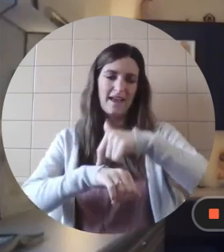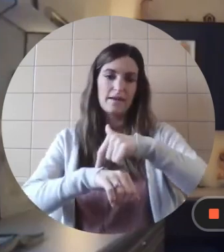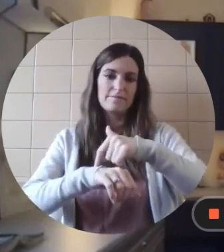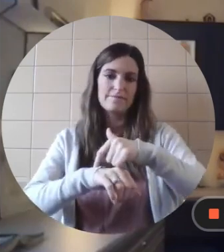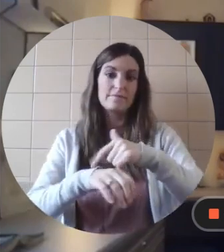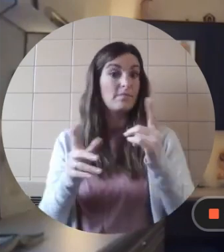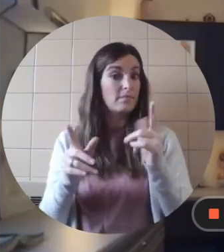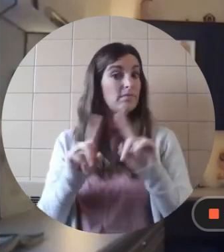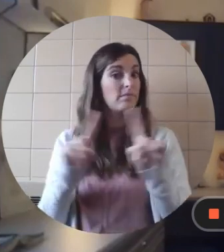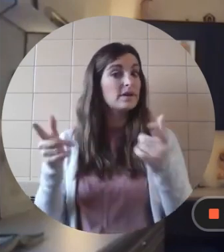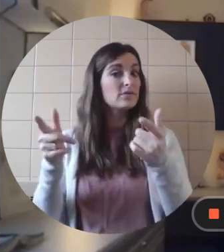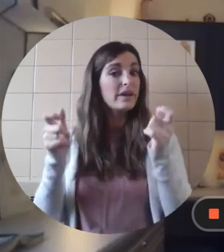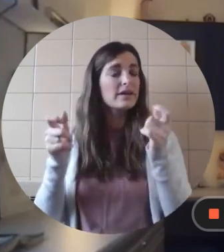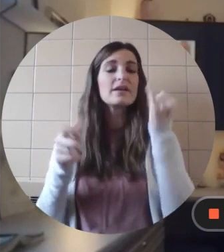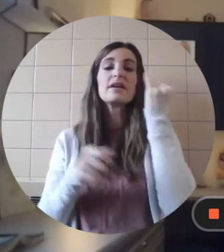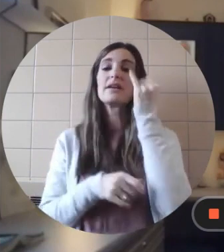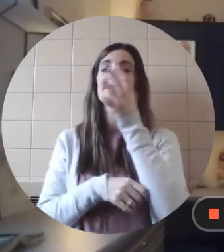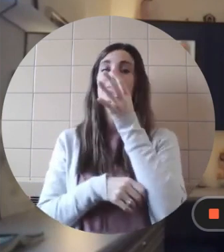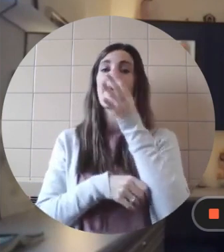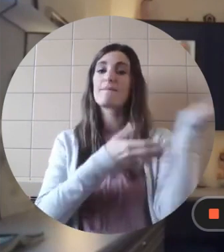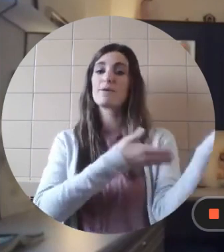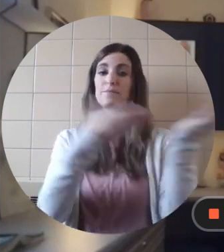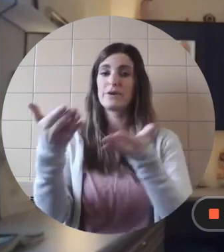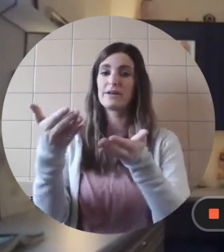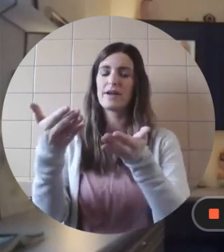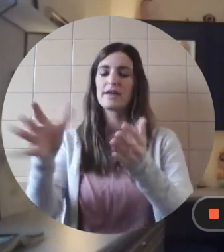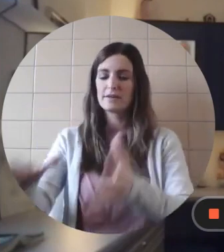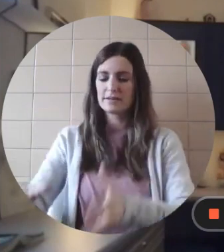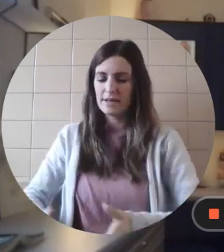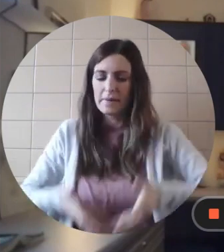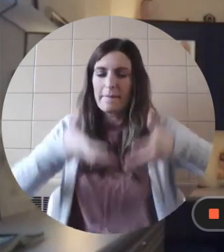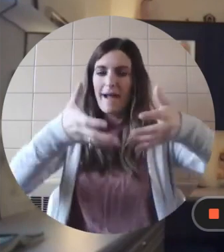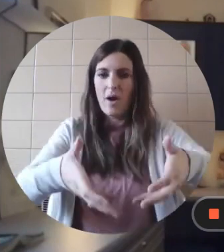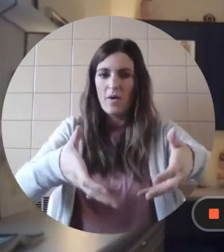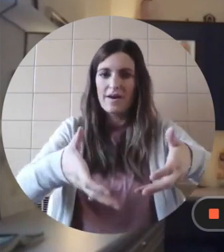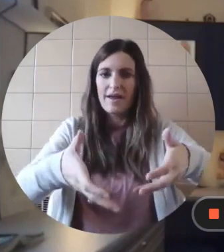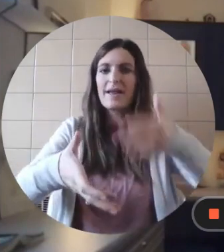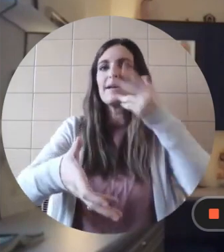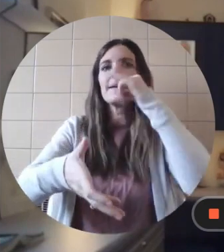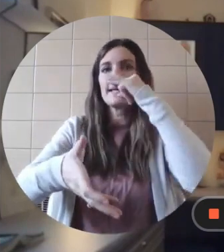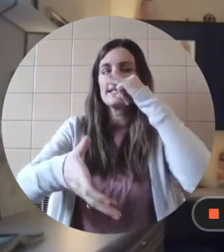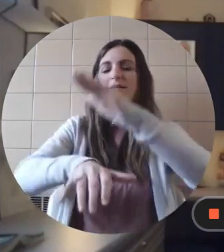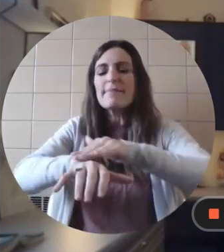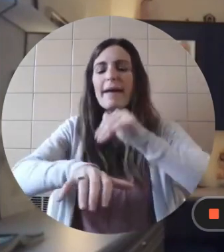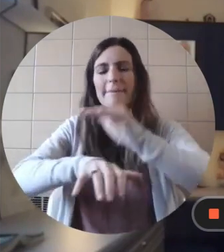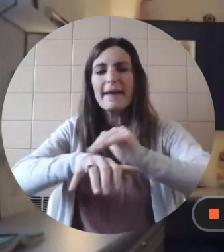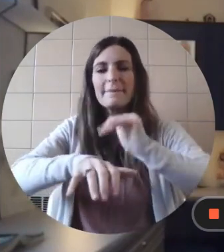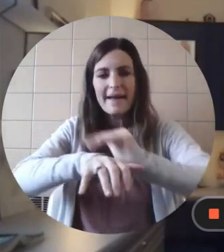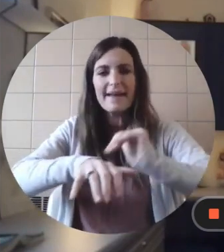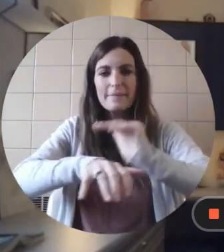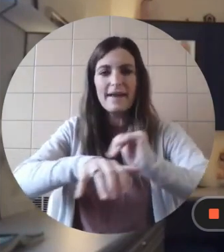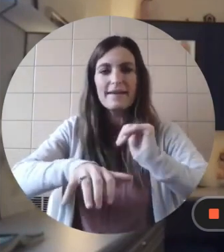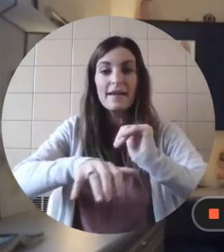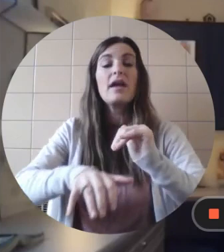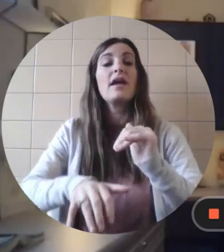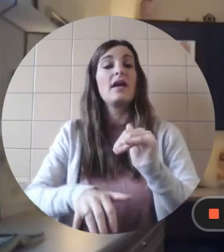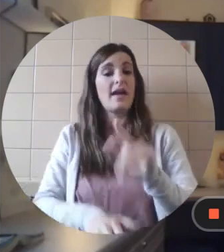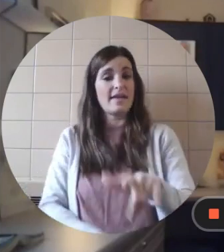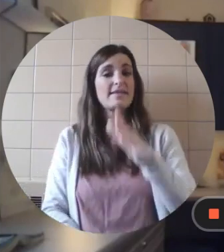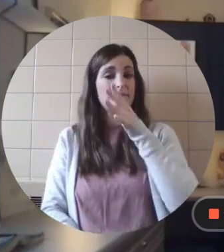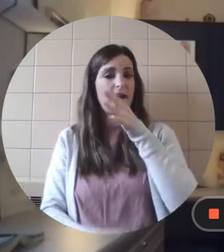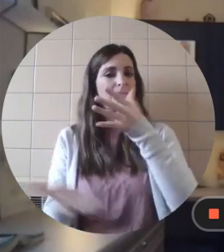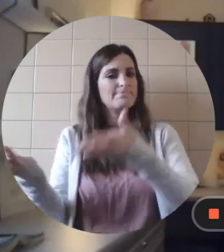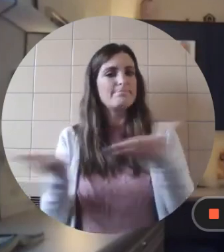be quick. If Mom could bring him, I could take him out of the carrier and let the kids pet him for a couple minutes. Then Mom could take him back